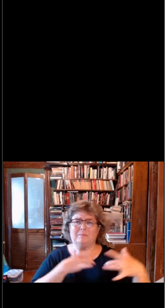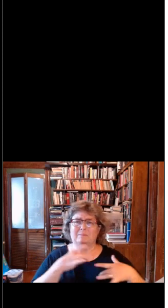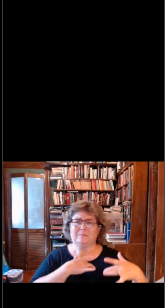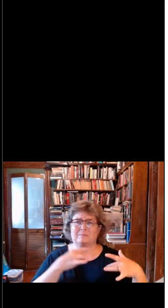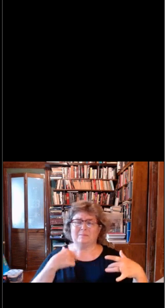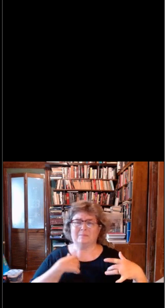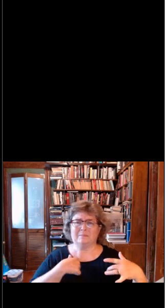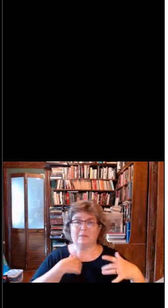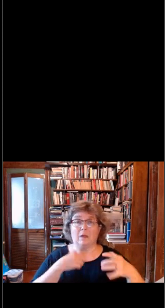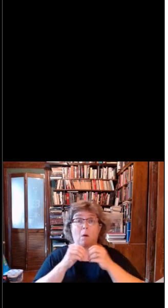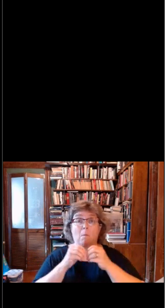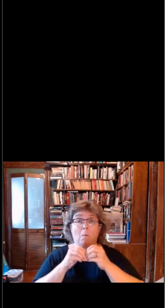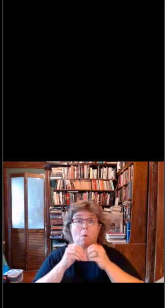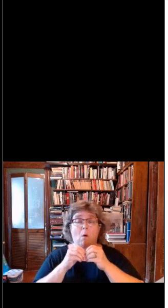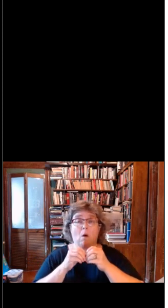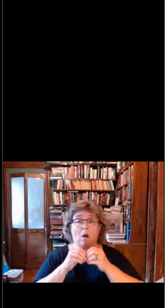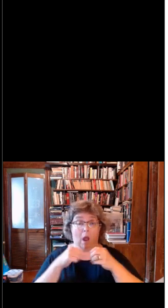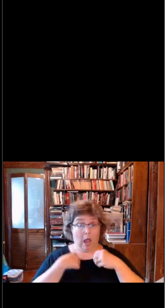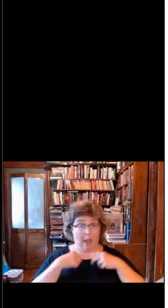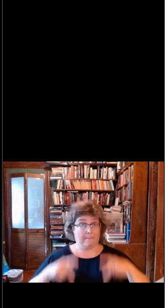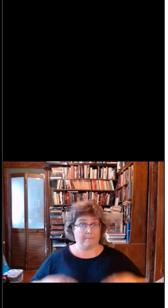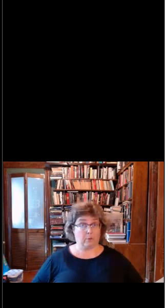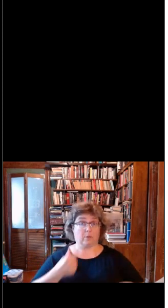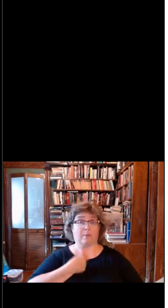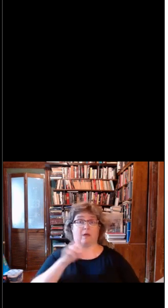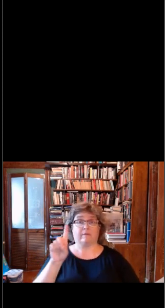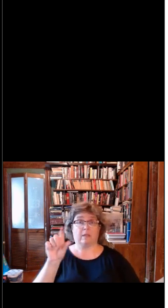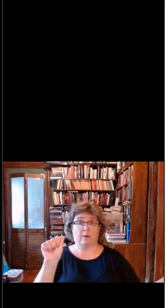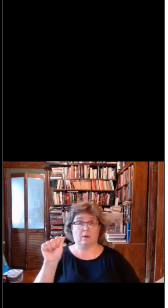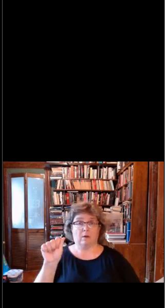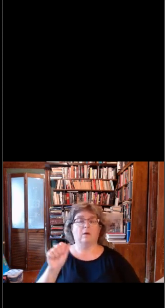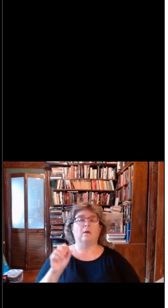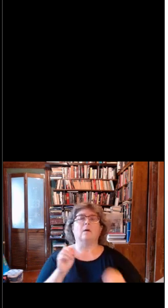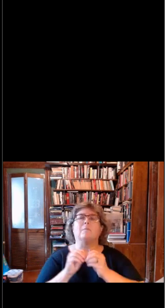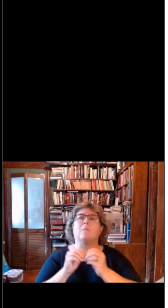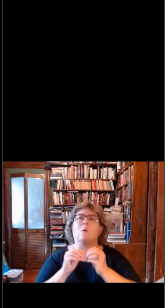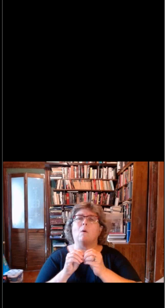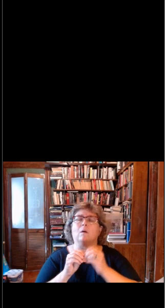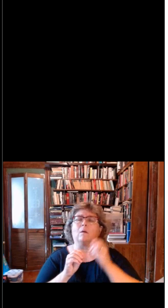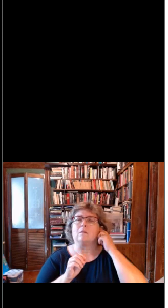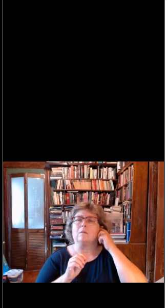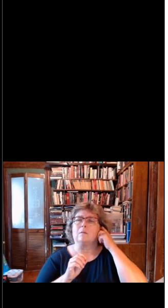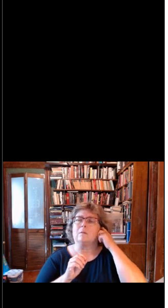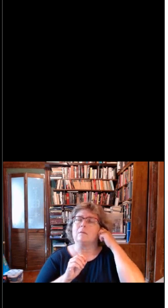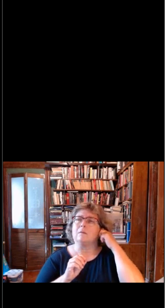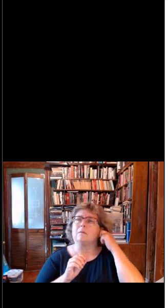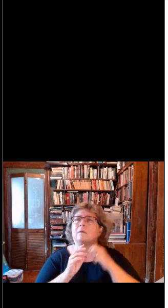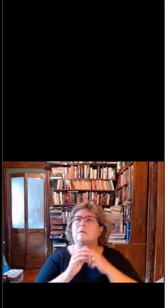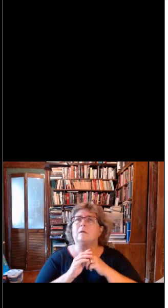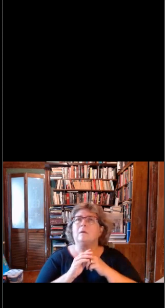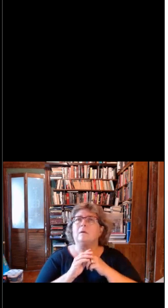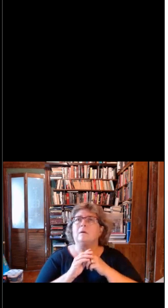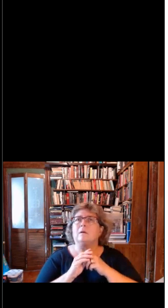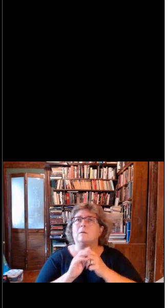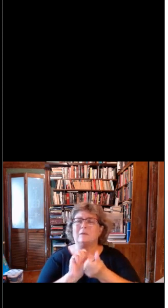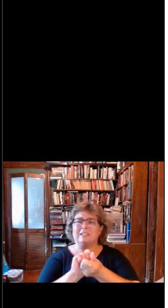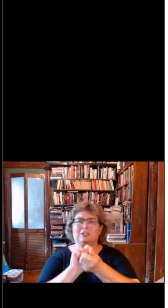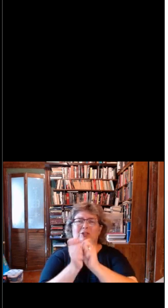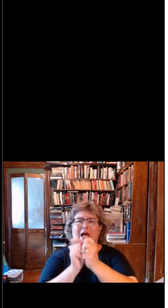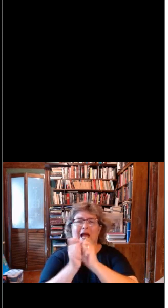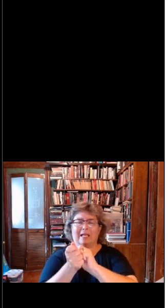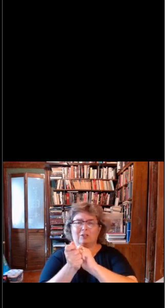know, the more, as a person with a disability, the more and more we change and